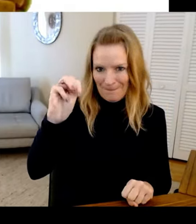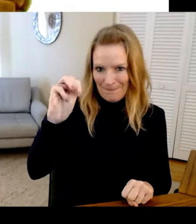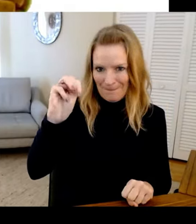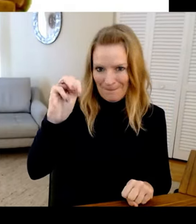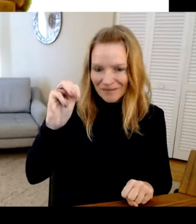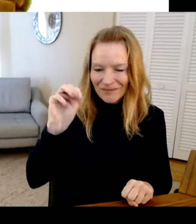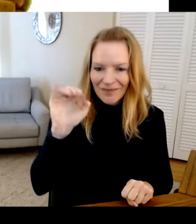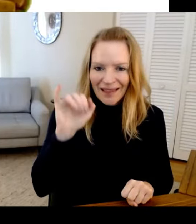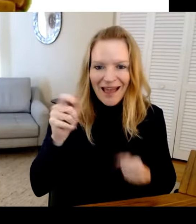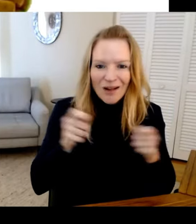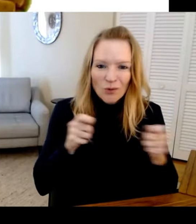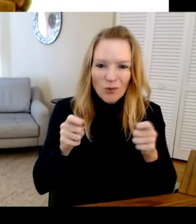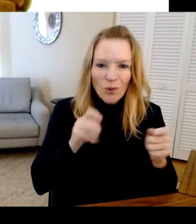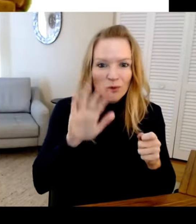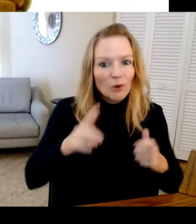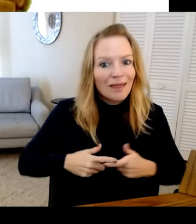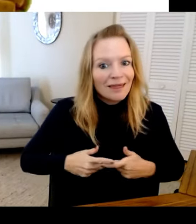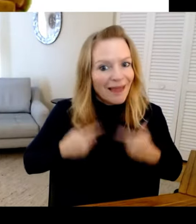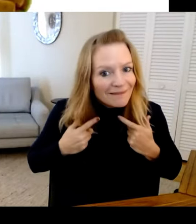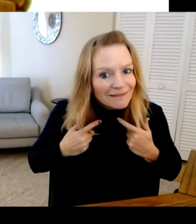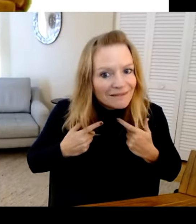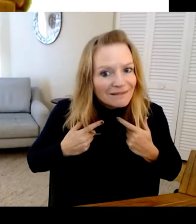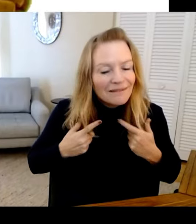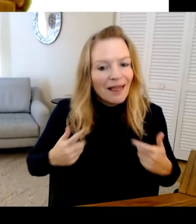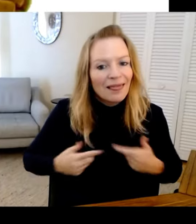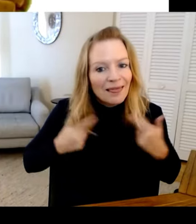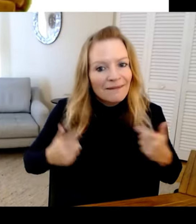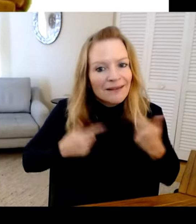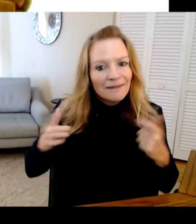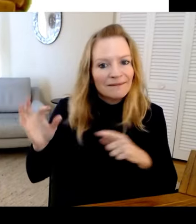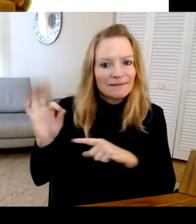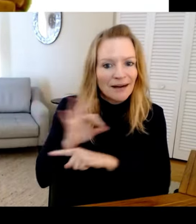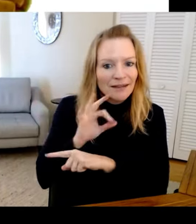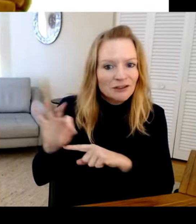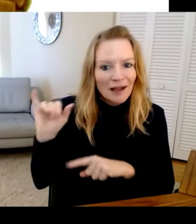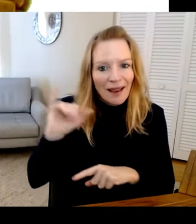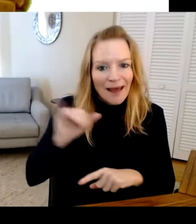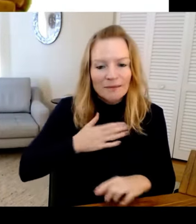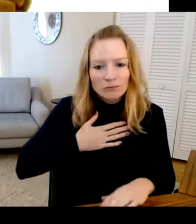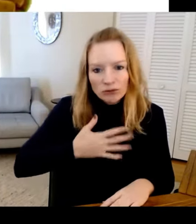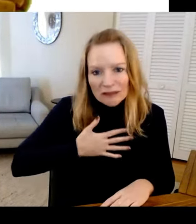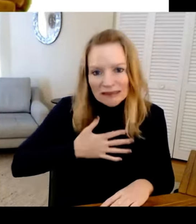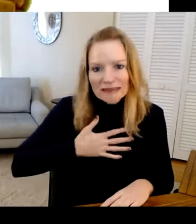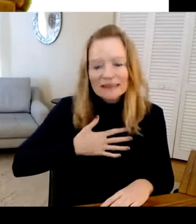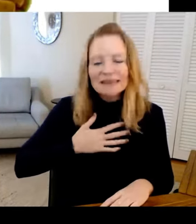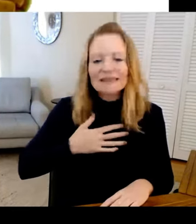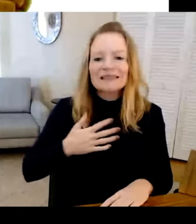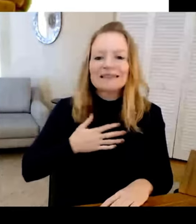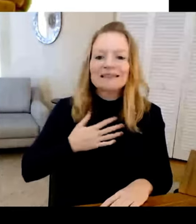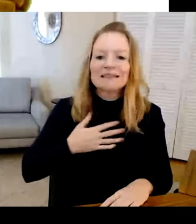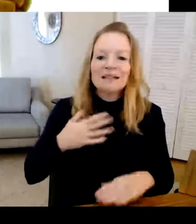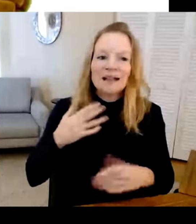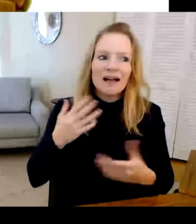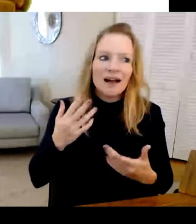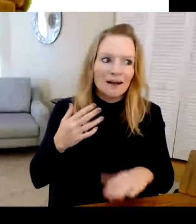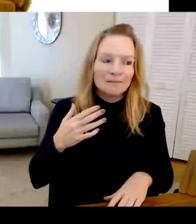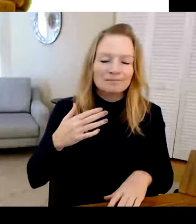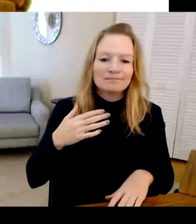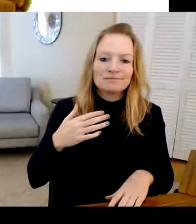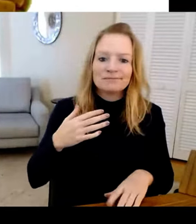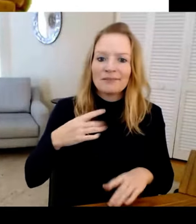The brain stem that connects to the spine, and that controls your whole life, life functions like breathing,